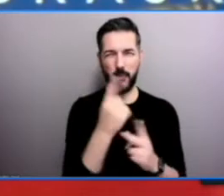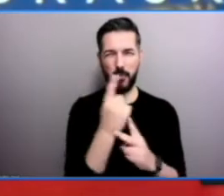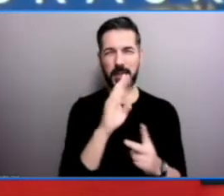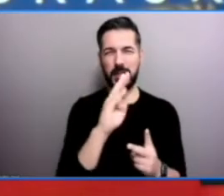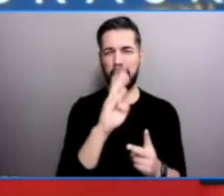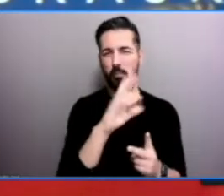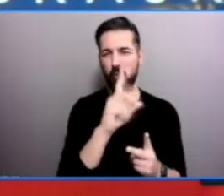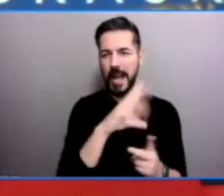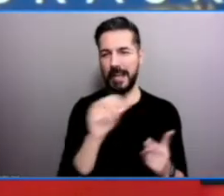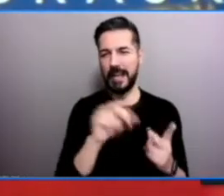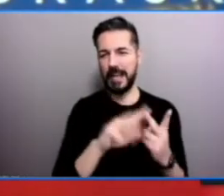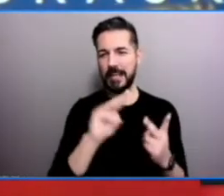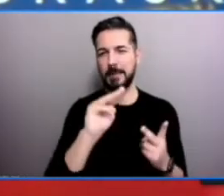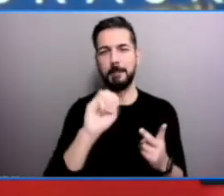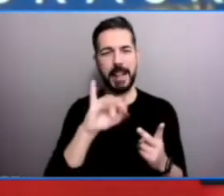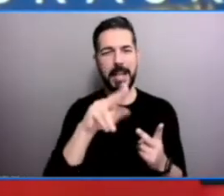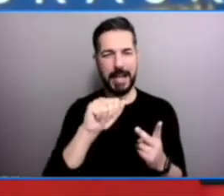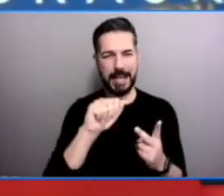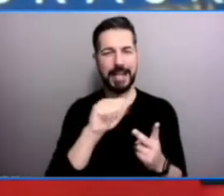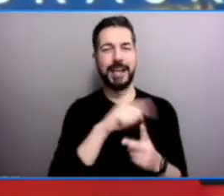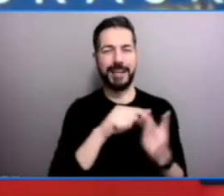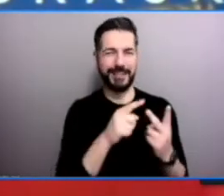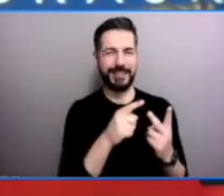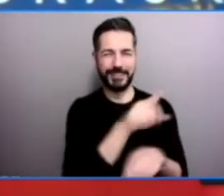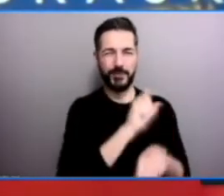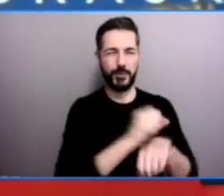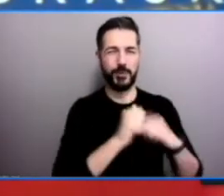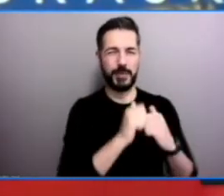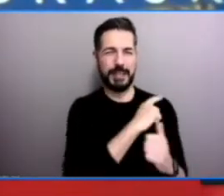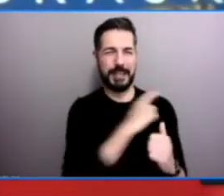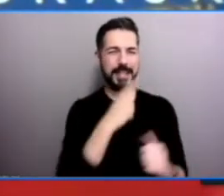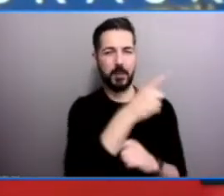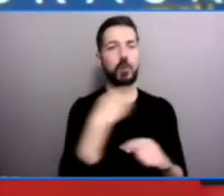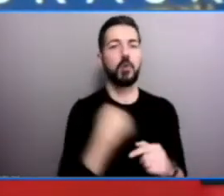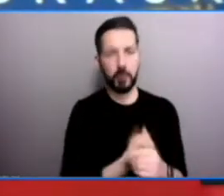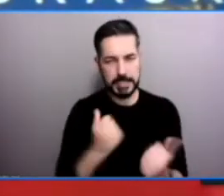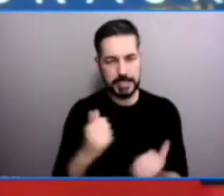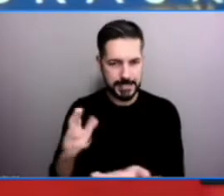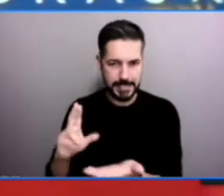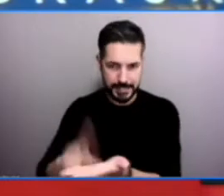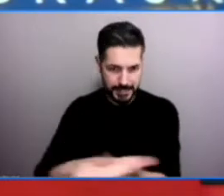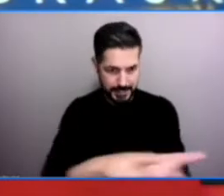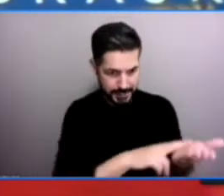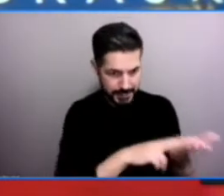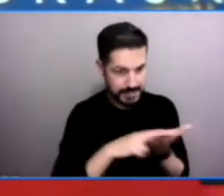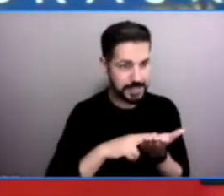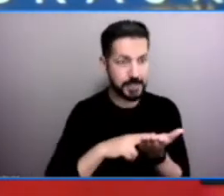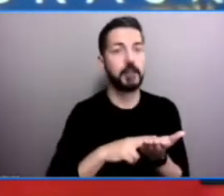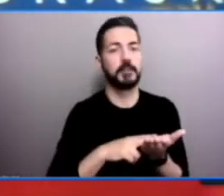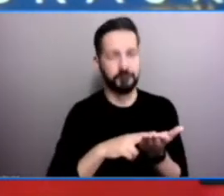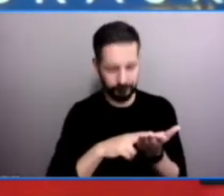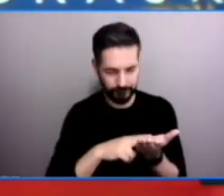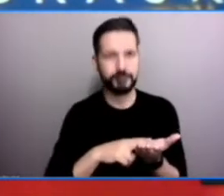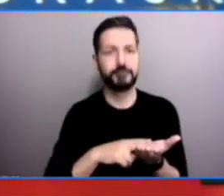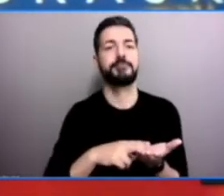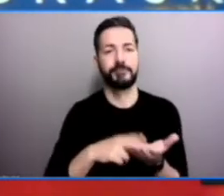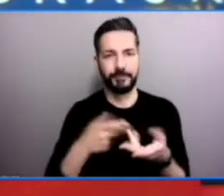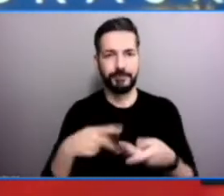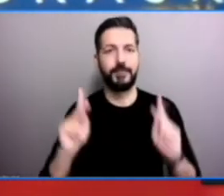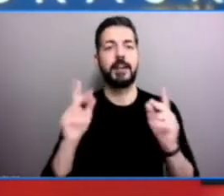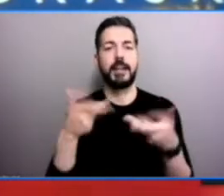because the cost to what you get is just so great here. We got